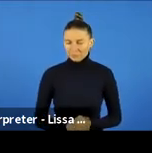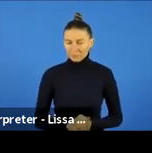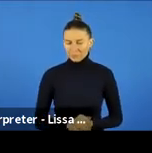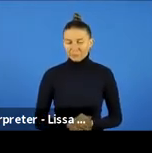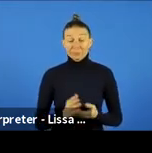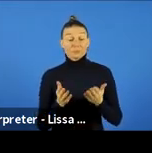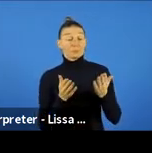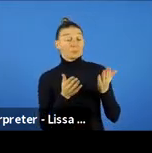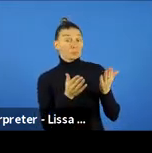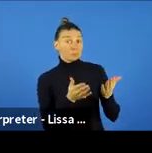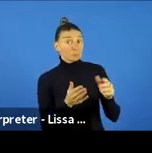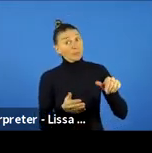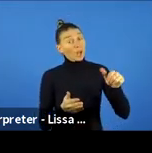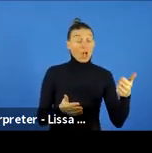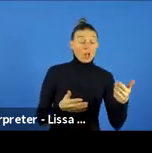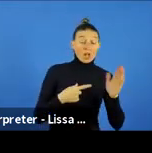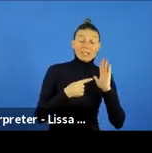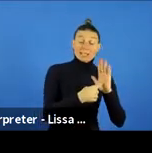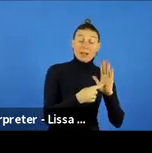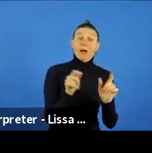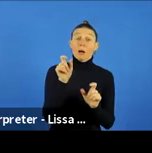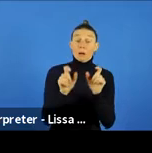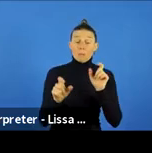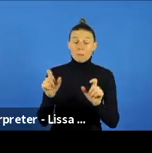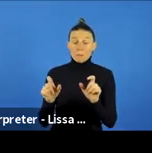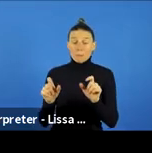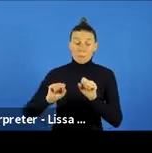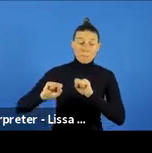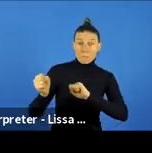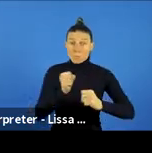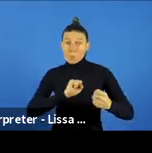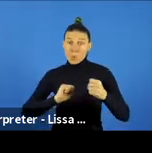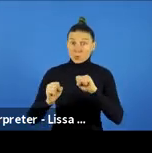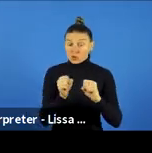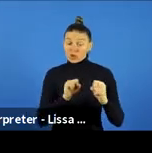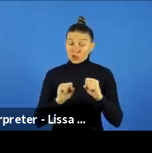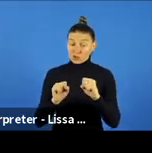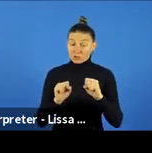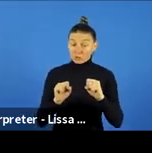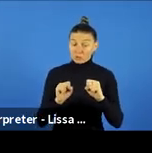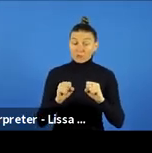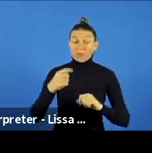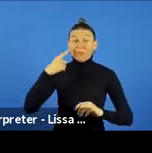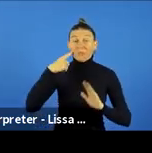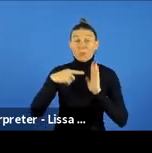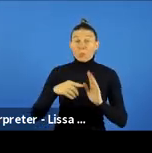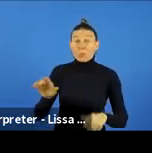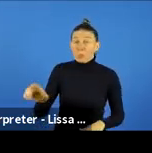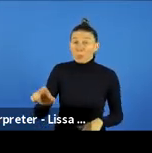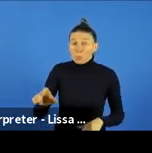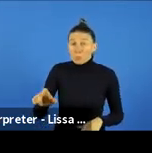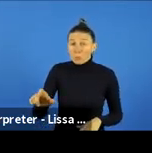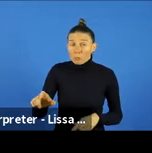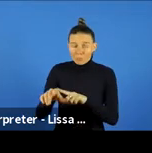Here you have another example for people with motion troubles. We were speaking earlier of a mouse for people with tremor